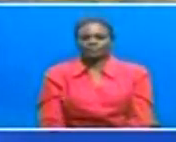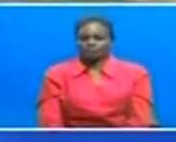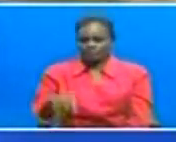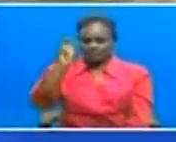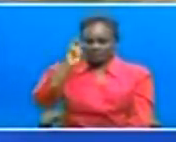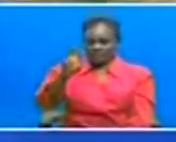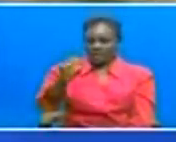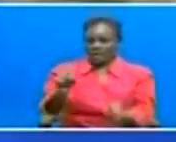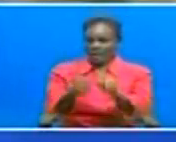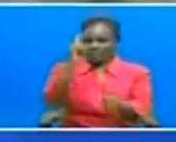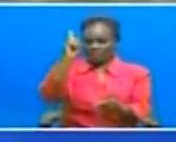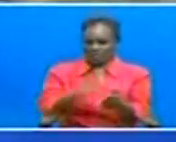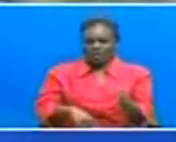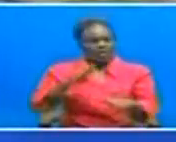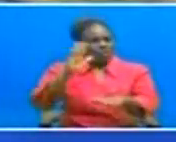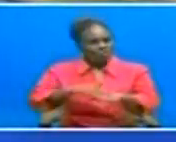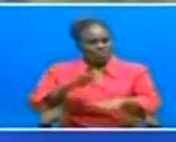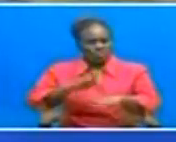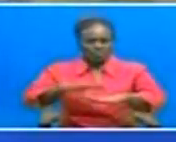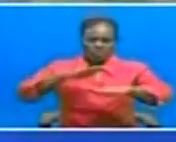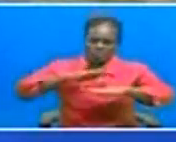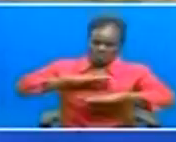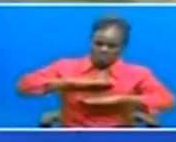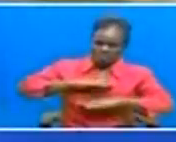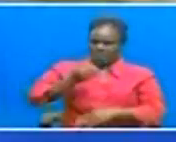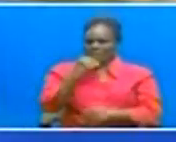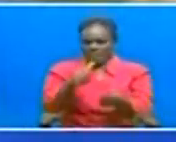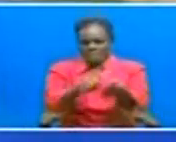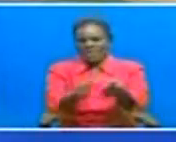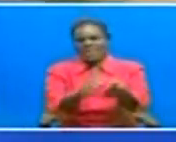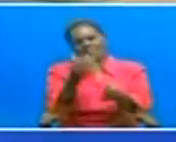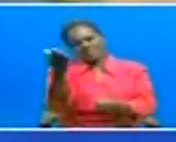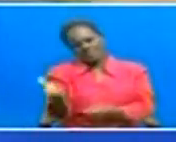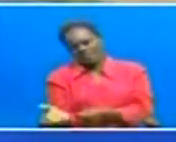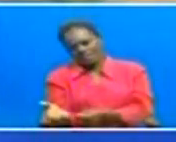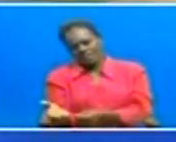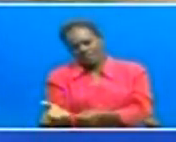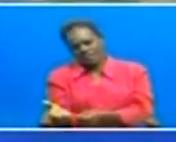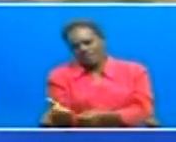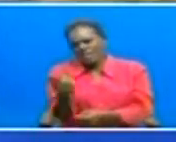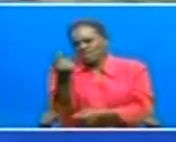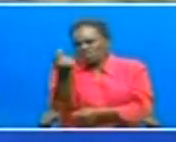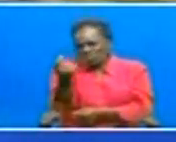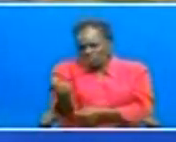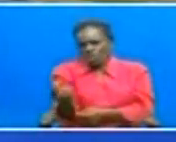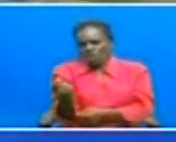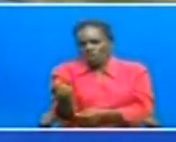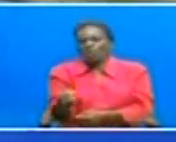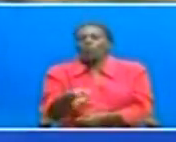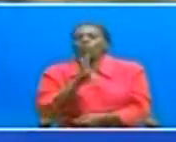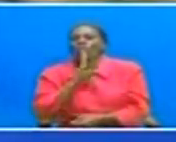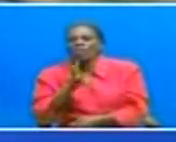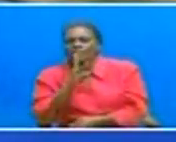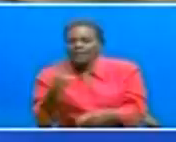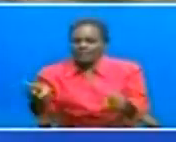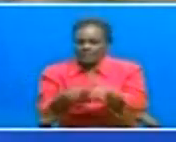seen a very good success of crops. We have seen maize growing with very little consumption of water.